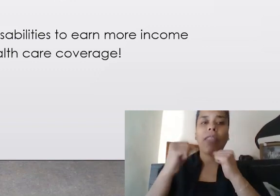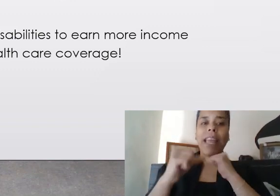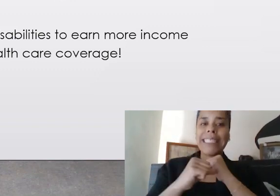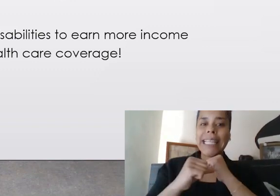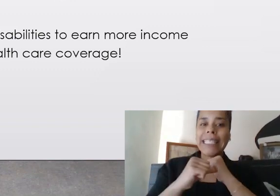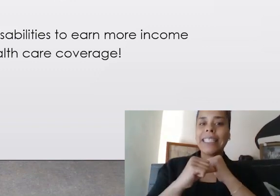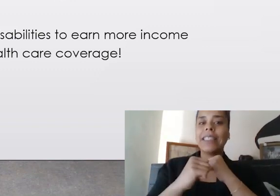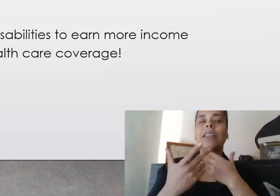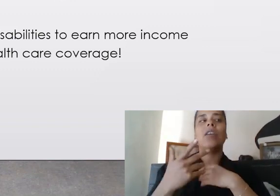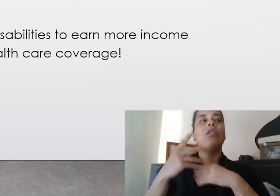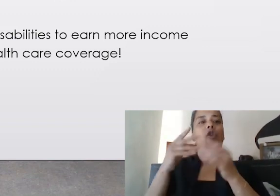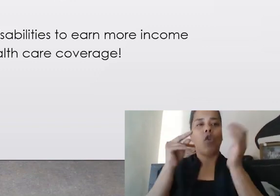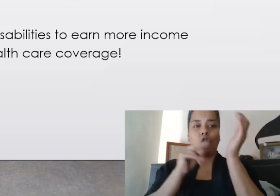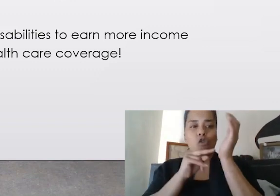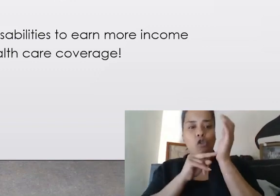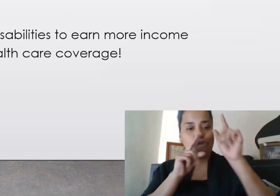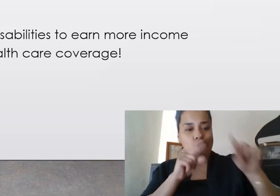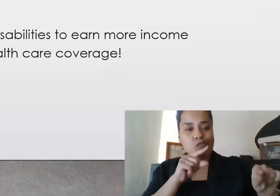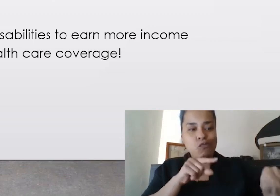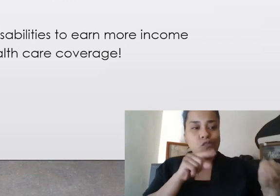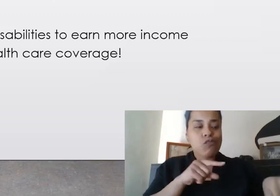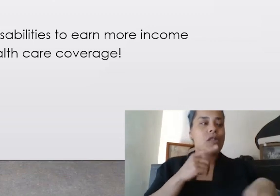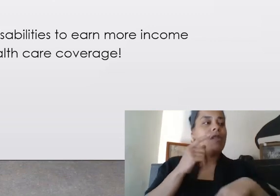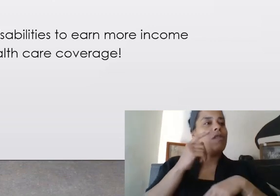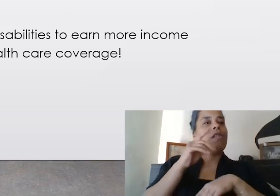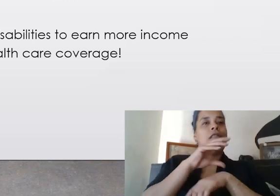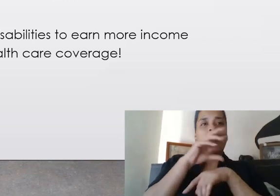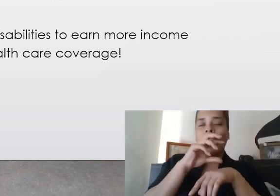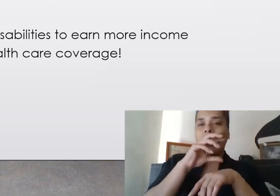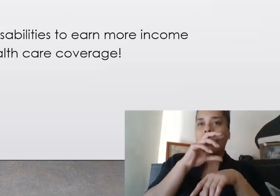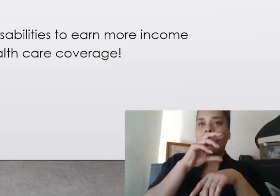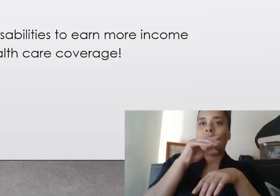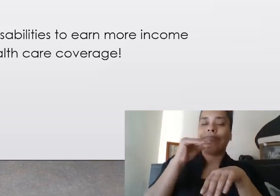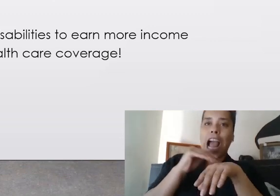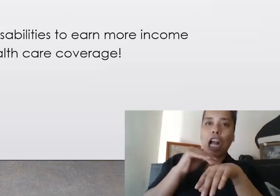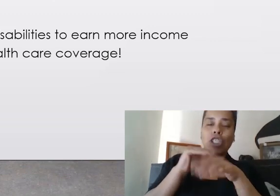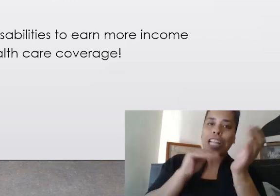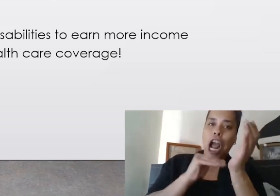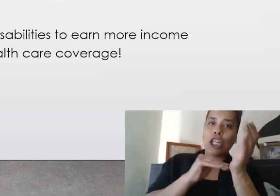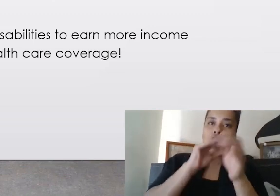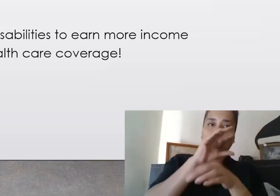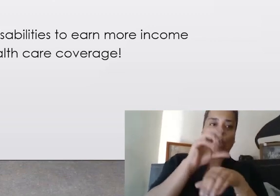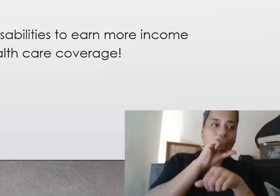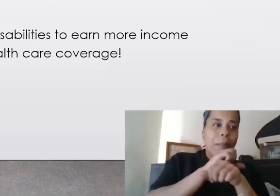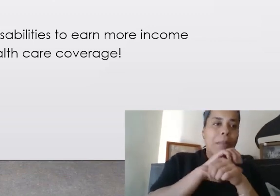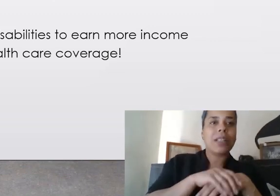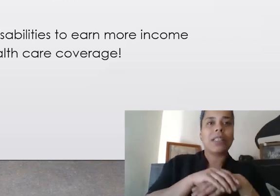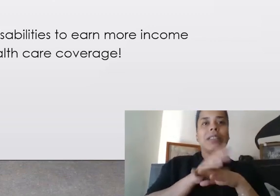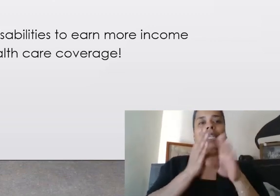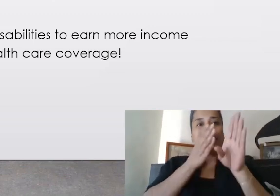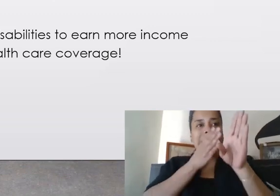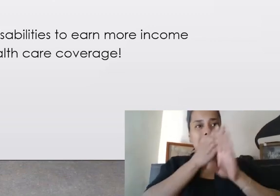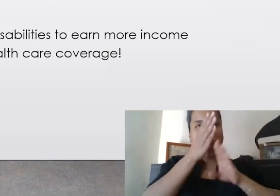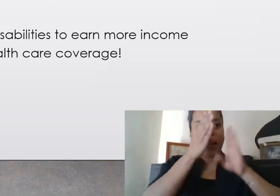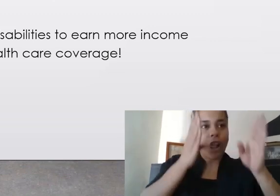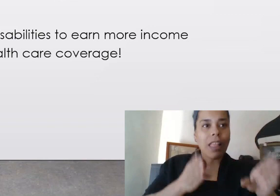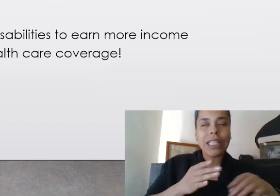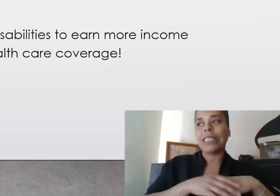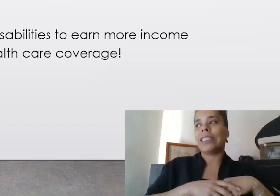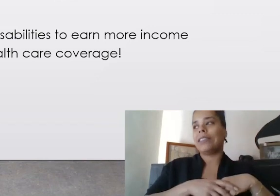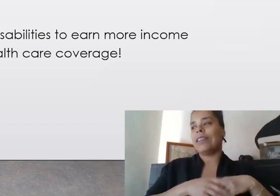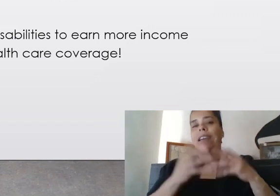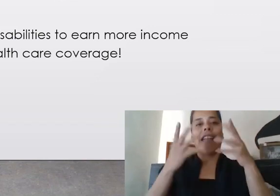or they have doctor's appointments and specialists, and they don't want to risk losing their